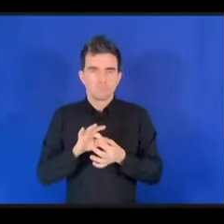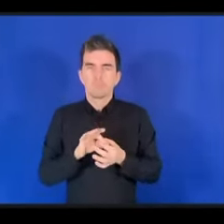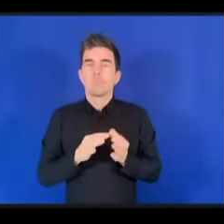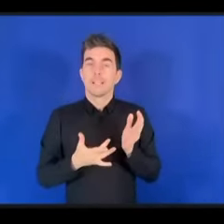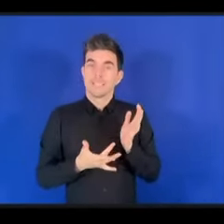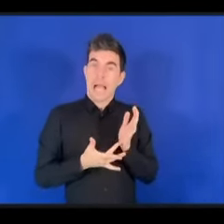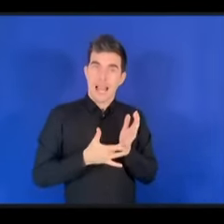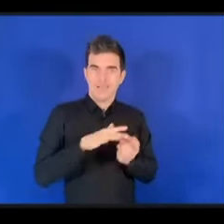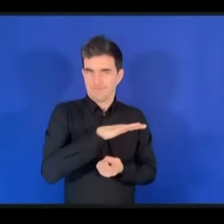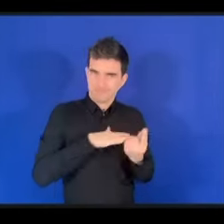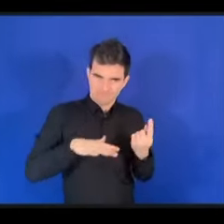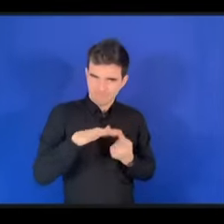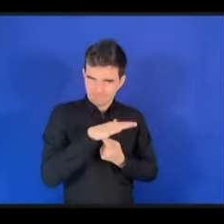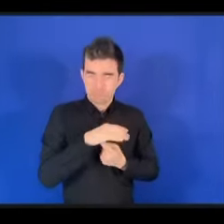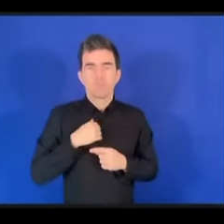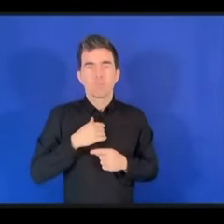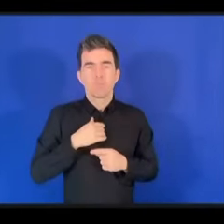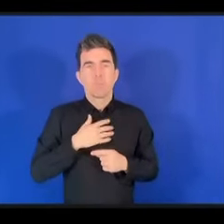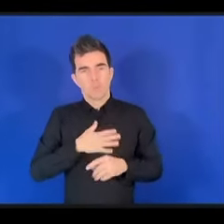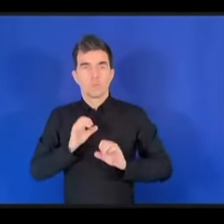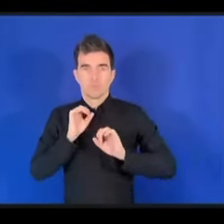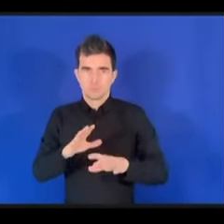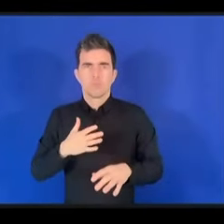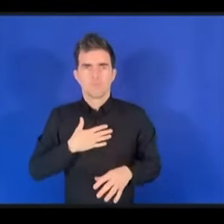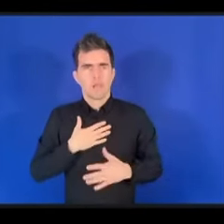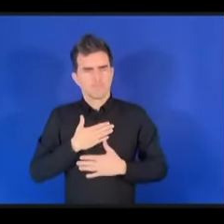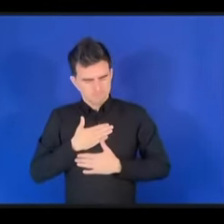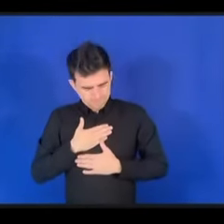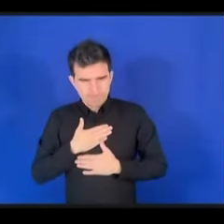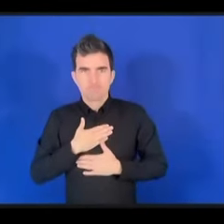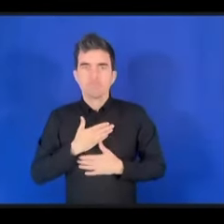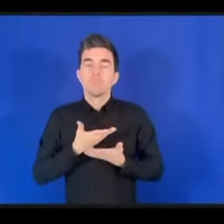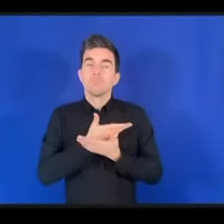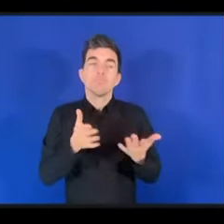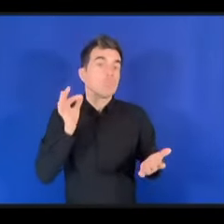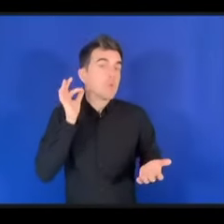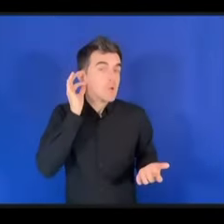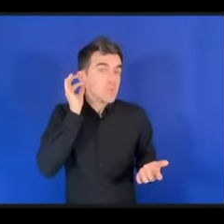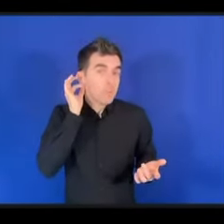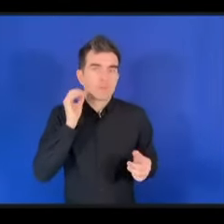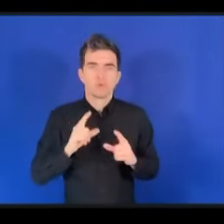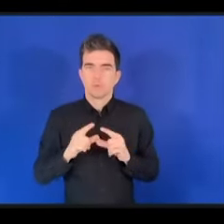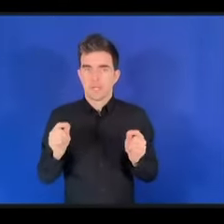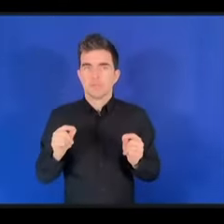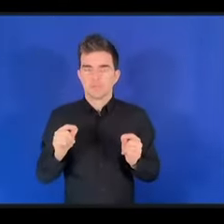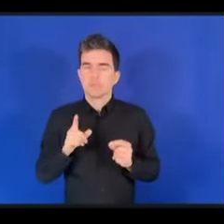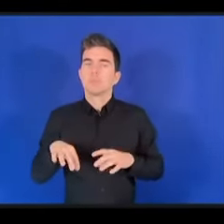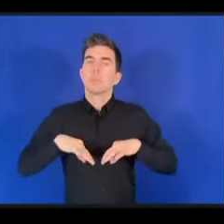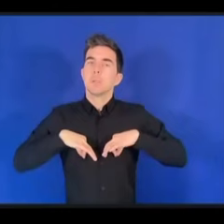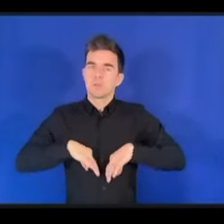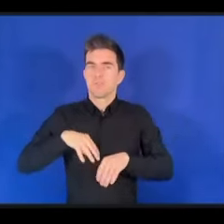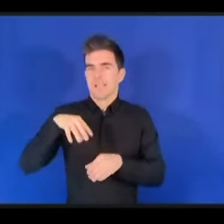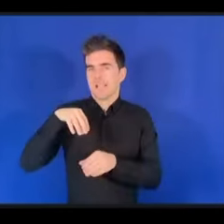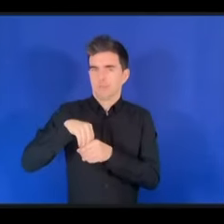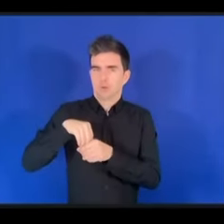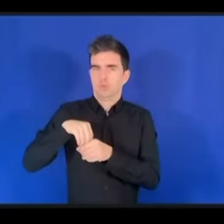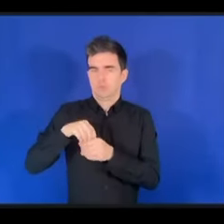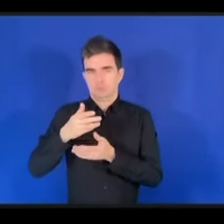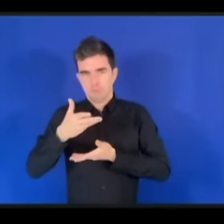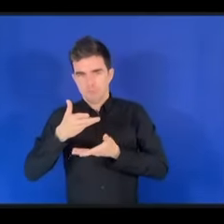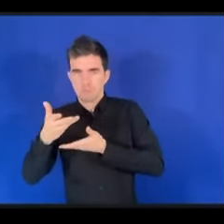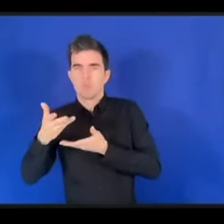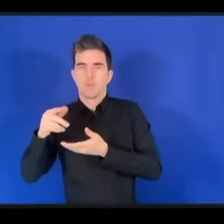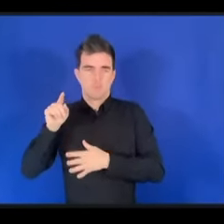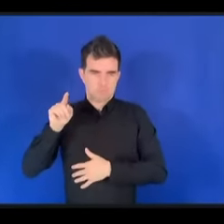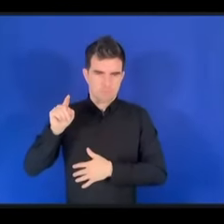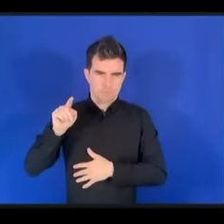the Ministry of Internal Affairs and Communications, Watanabe-san, and Vice Minister Yoshida-san, and